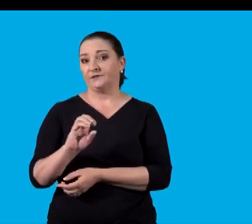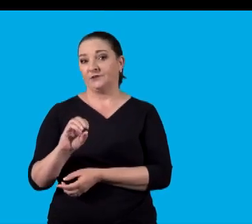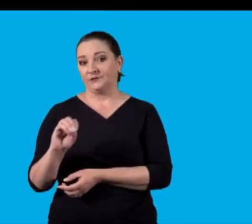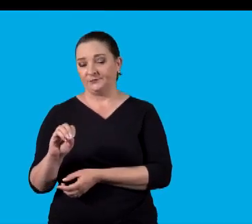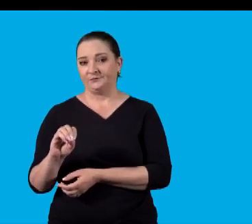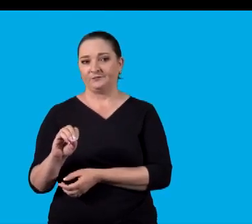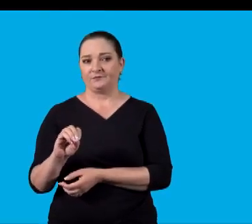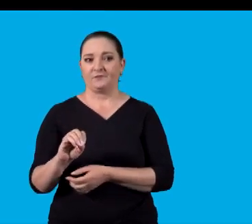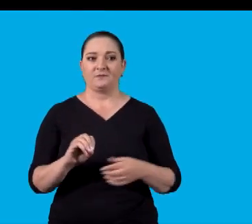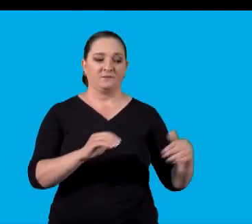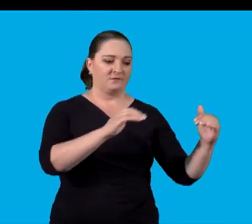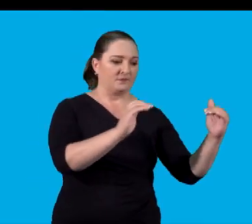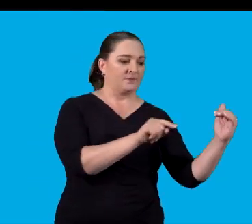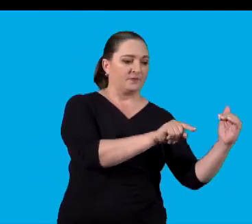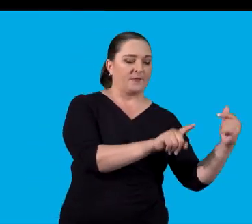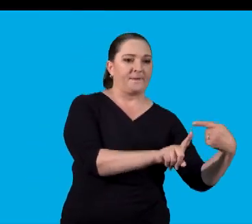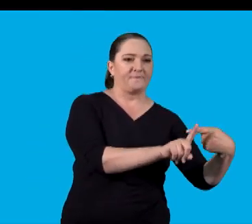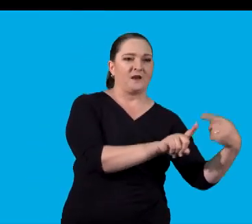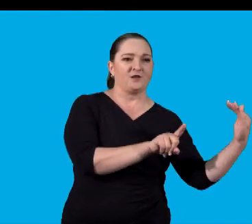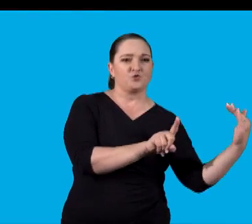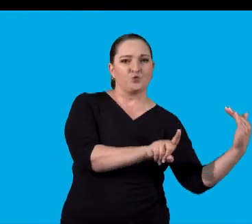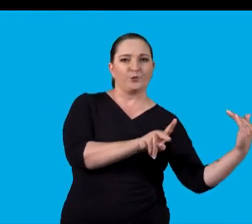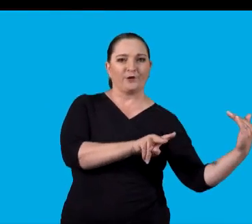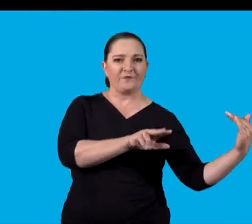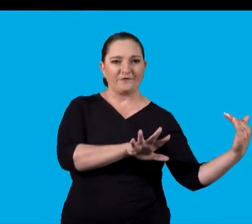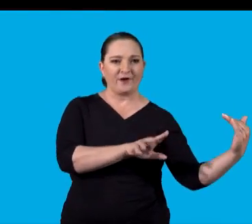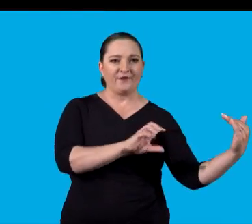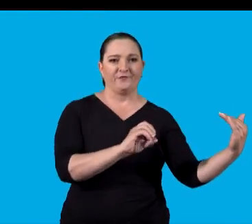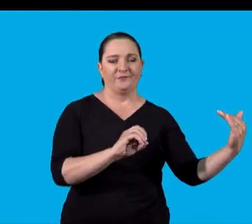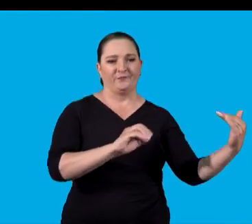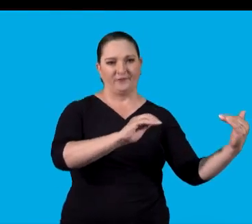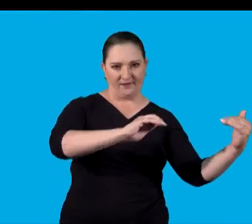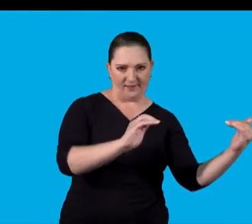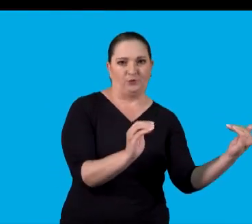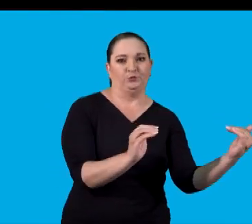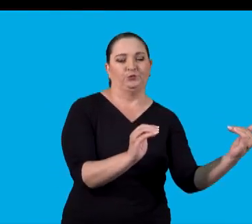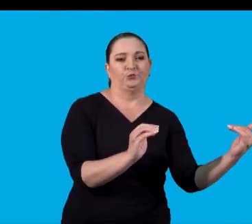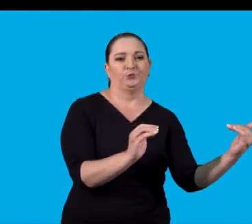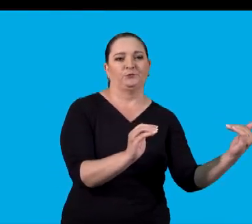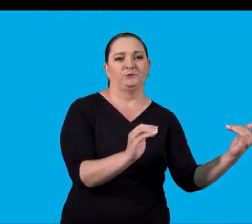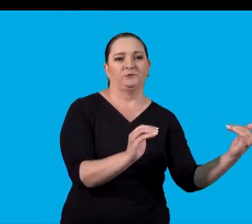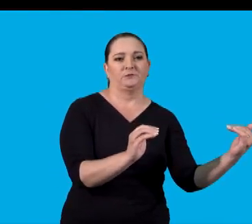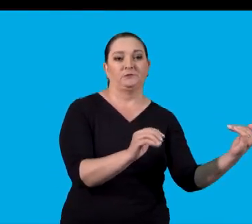you then get? You get 125,000. Then you come here, then you say plus